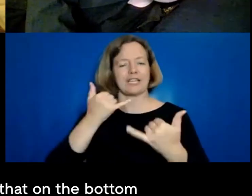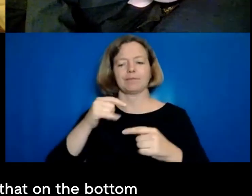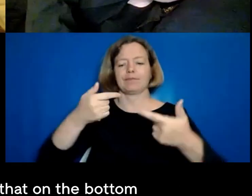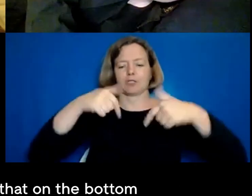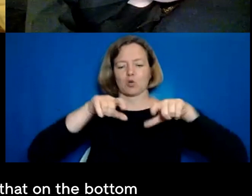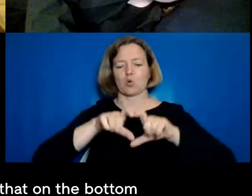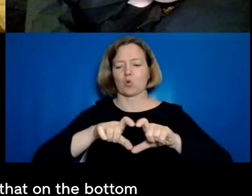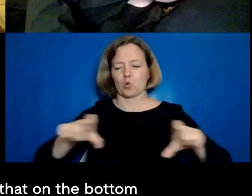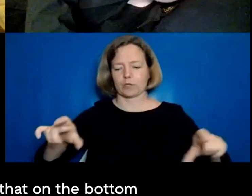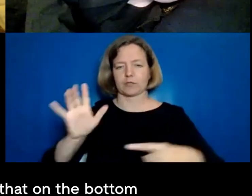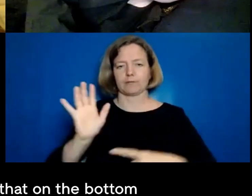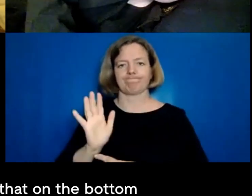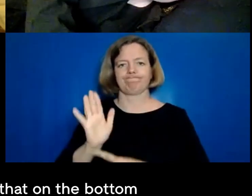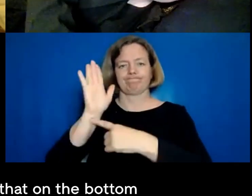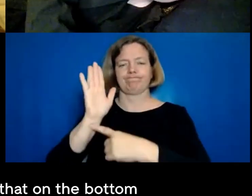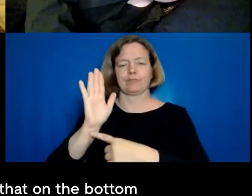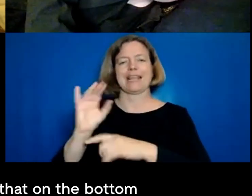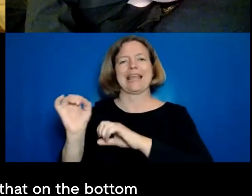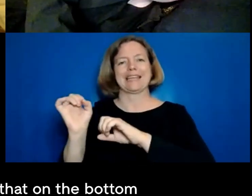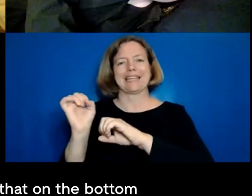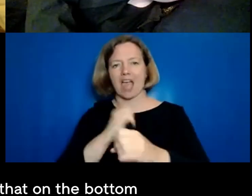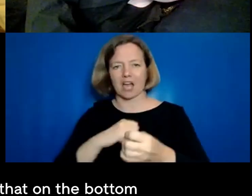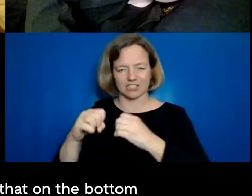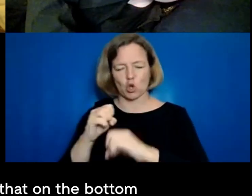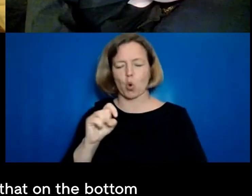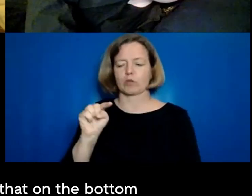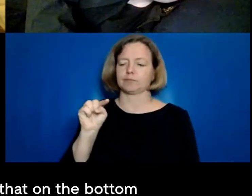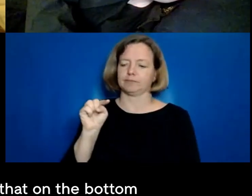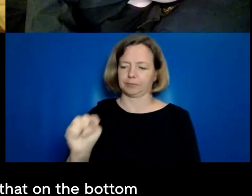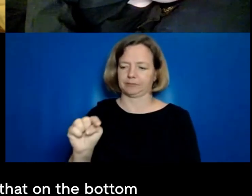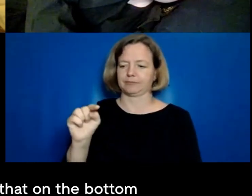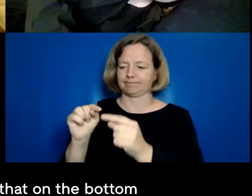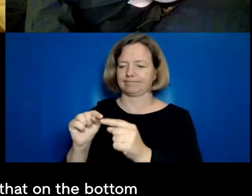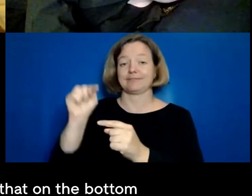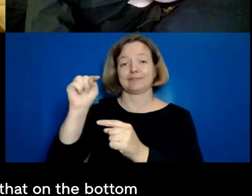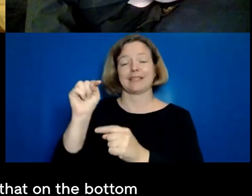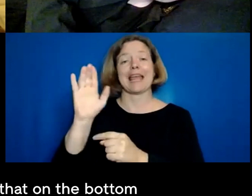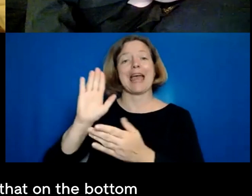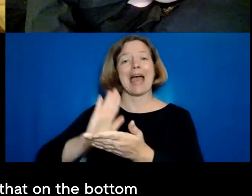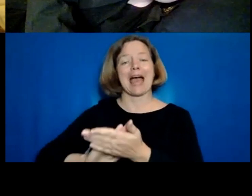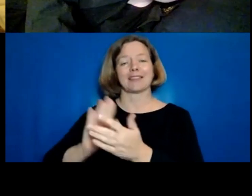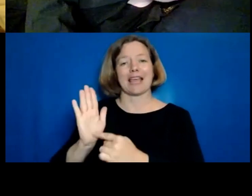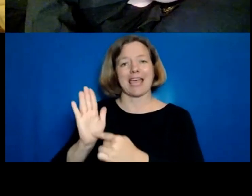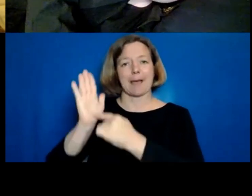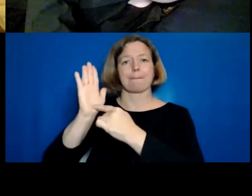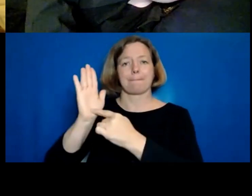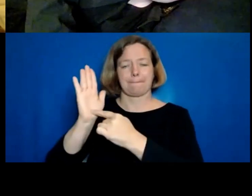find that on the bottom right of your screen under